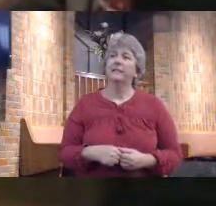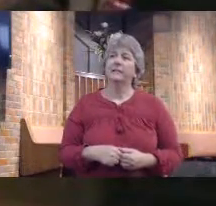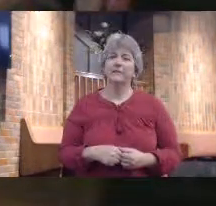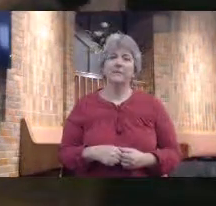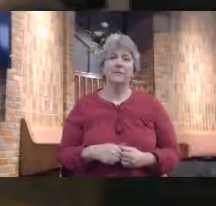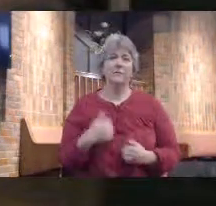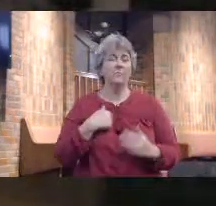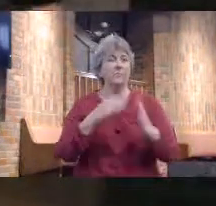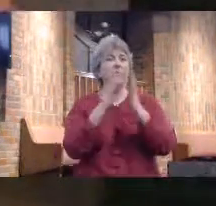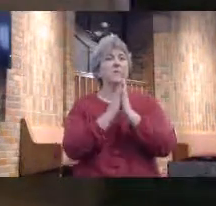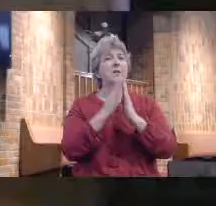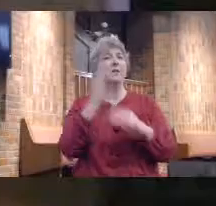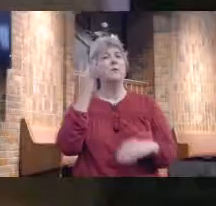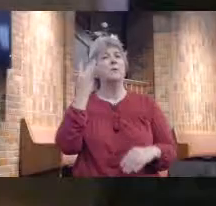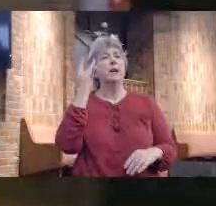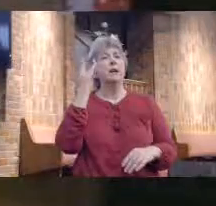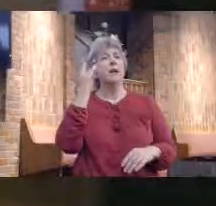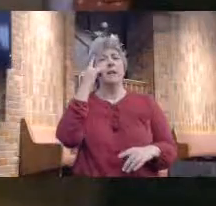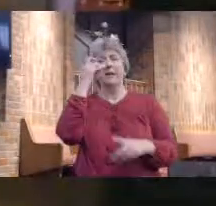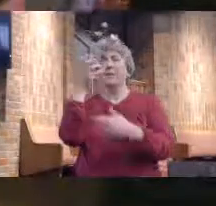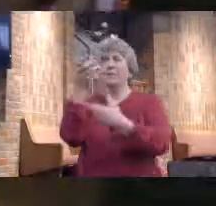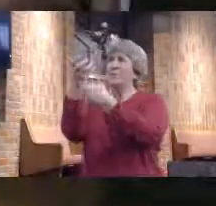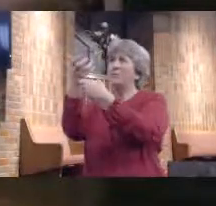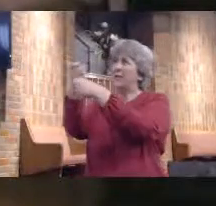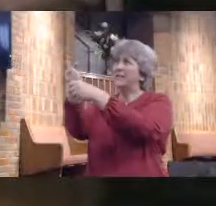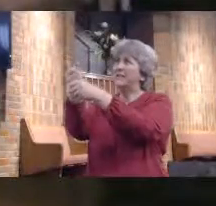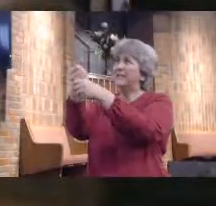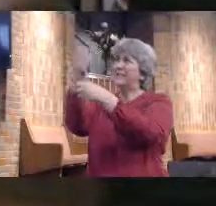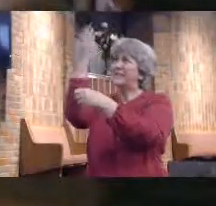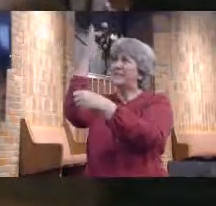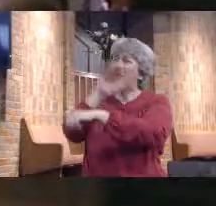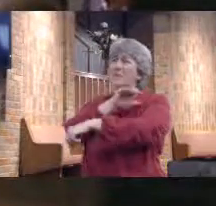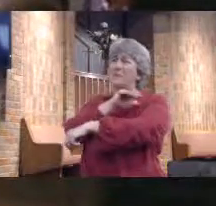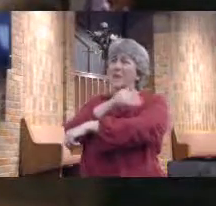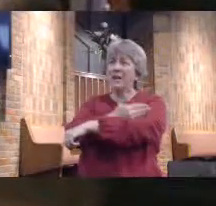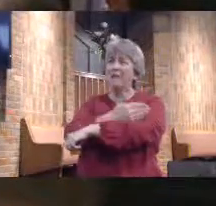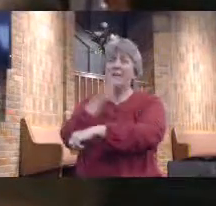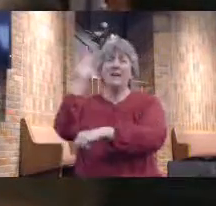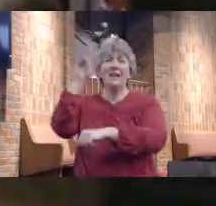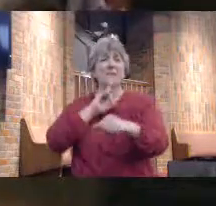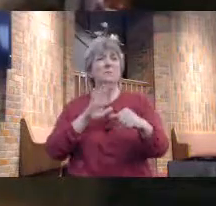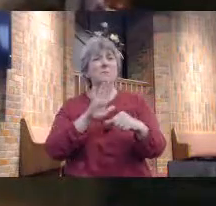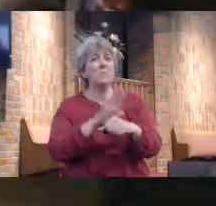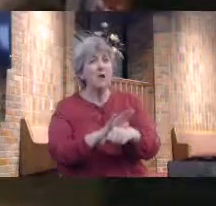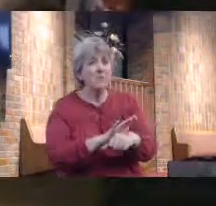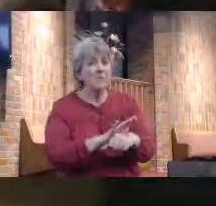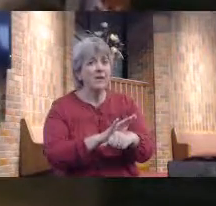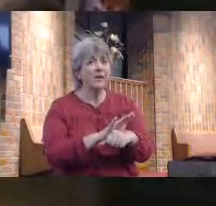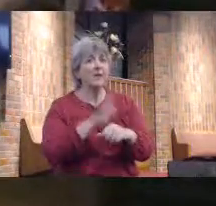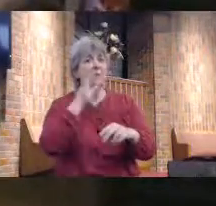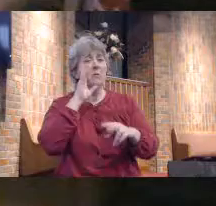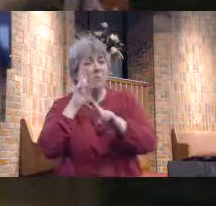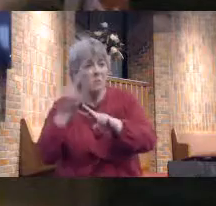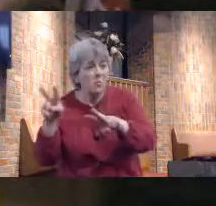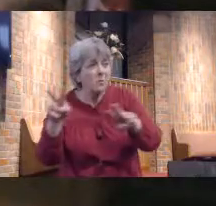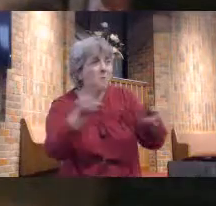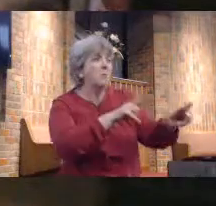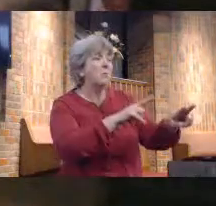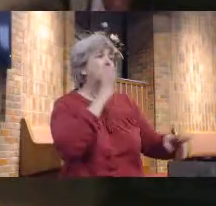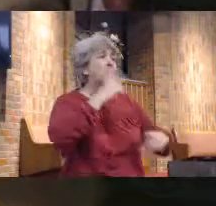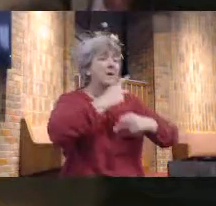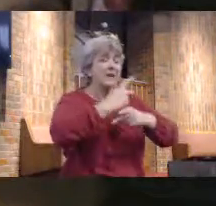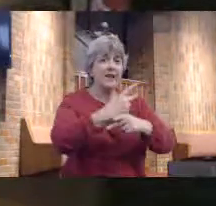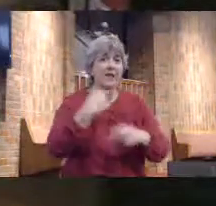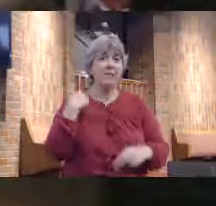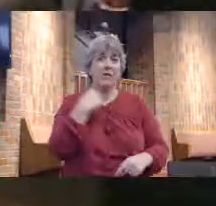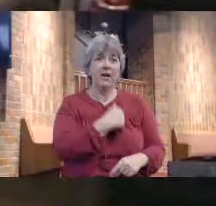And why do we pray? Because we trust in the power of God and the promises that God has made for us to watch over us and provide for us, not just